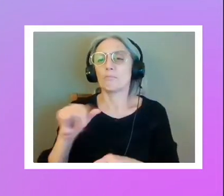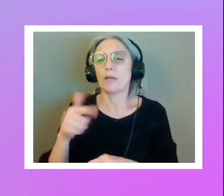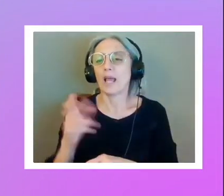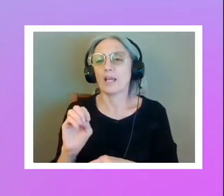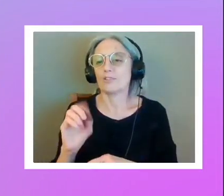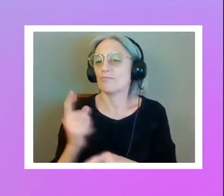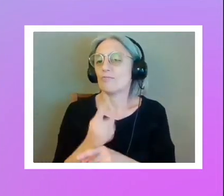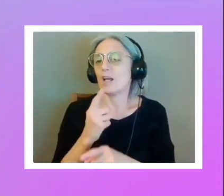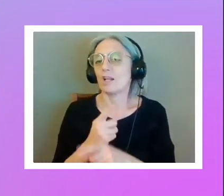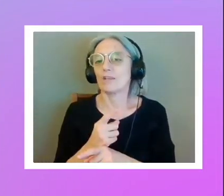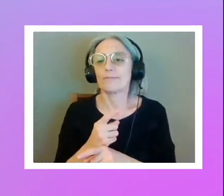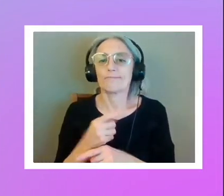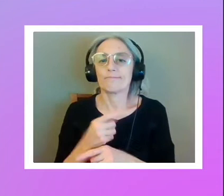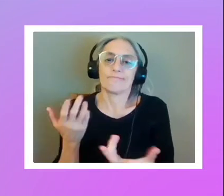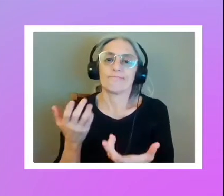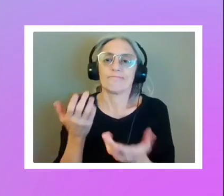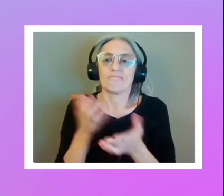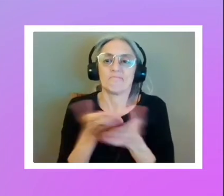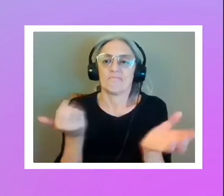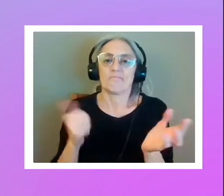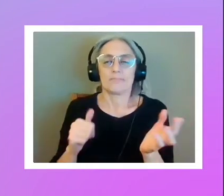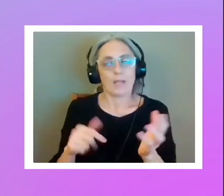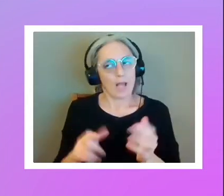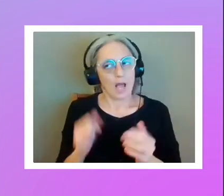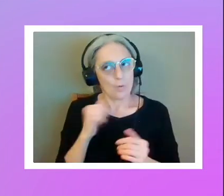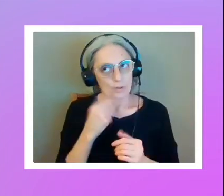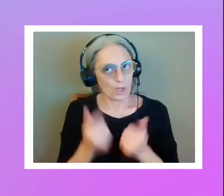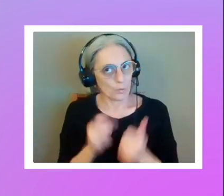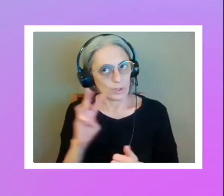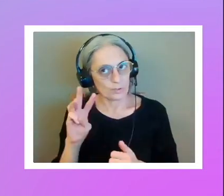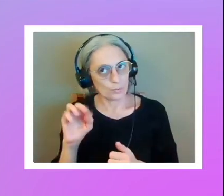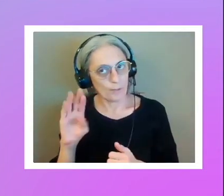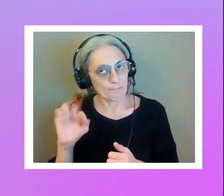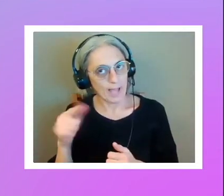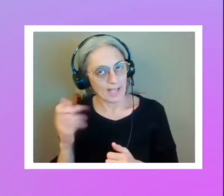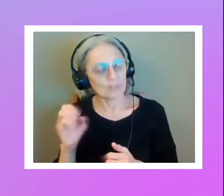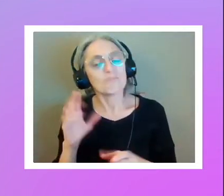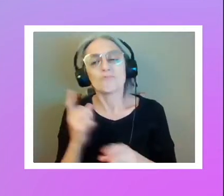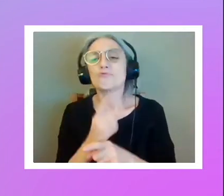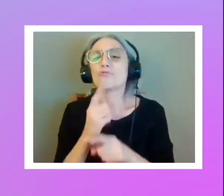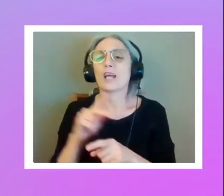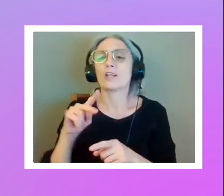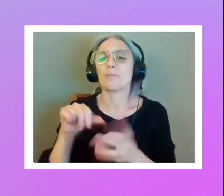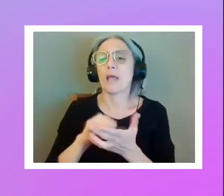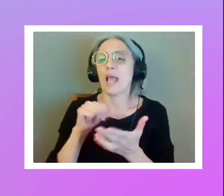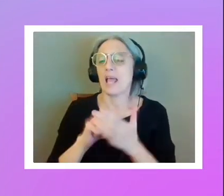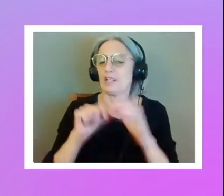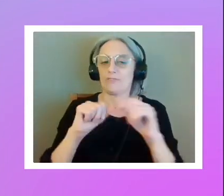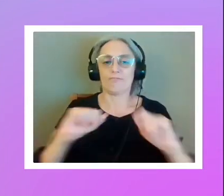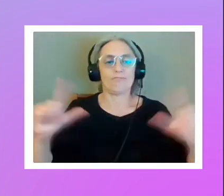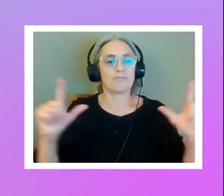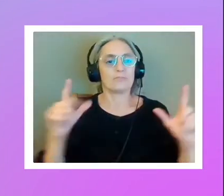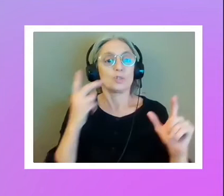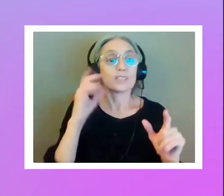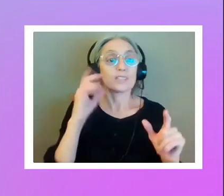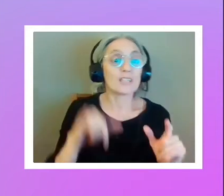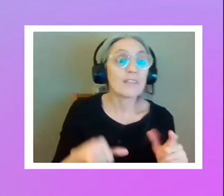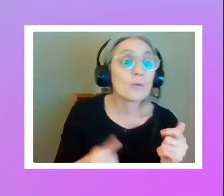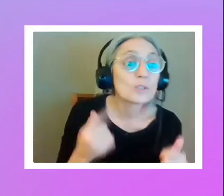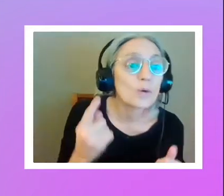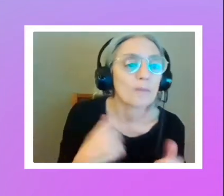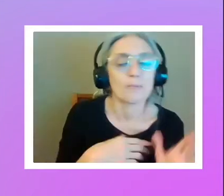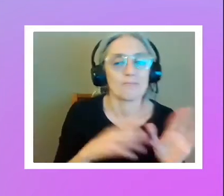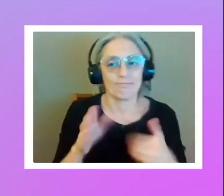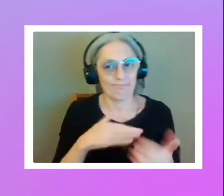on a page. I'm not telling you what the page is. This is just a regular page. You can probably see the page, but that's not what I'm saying.